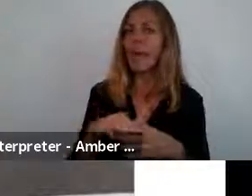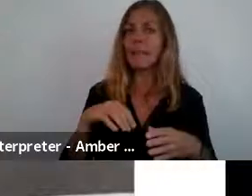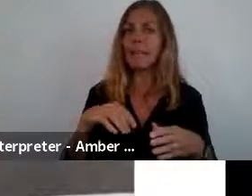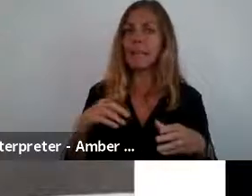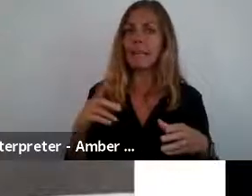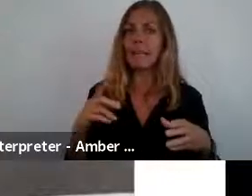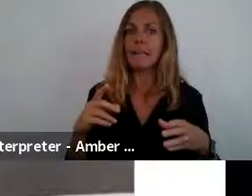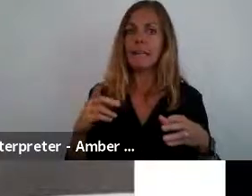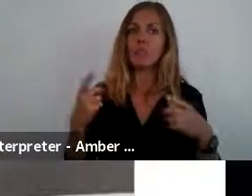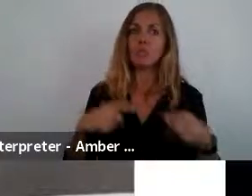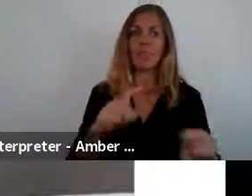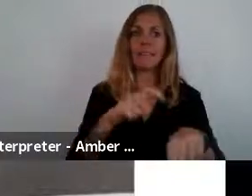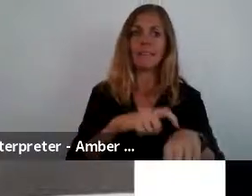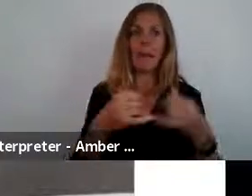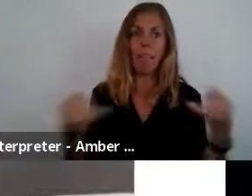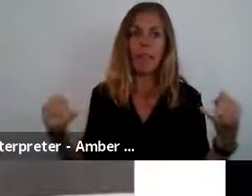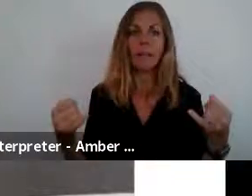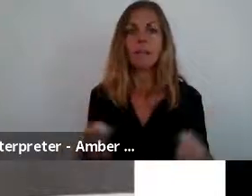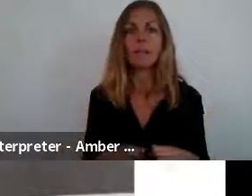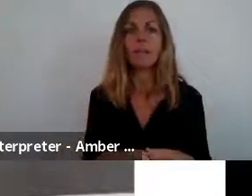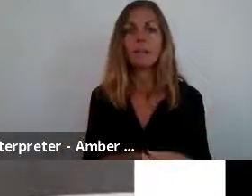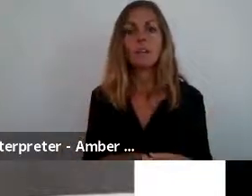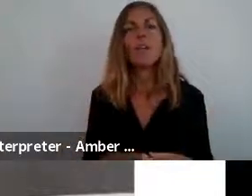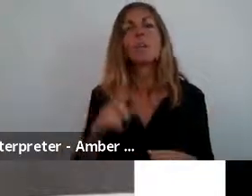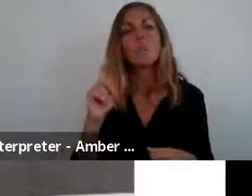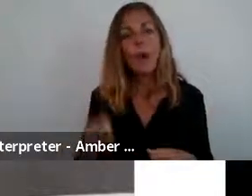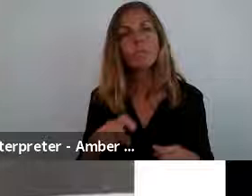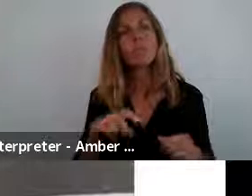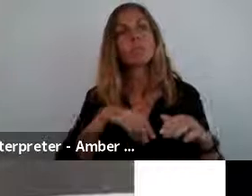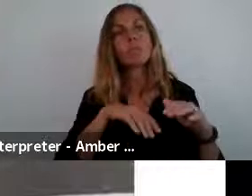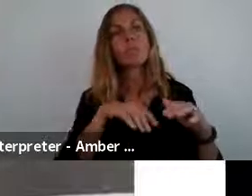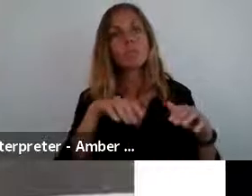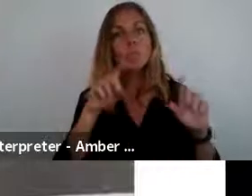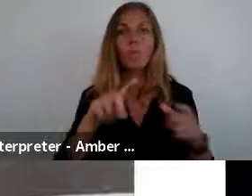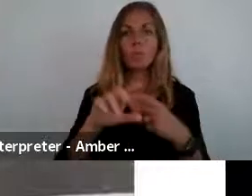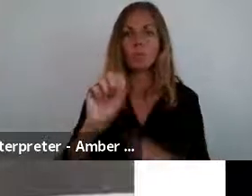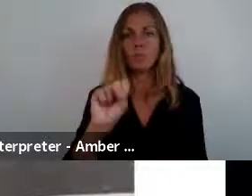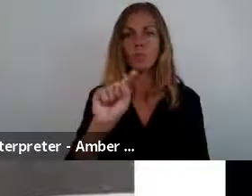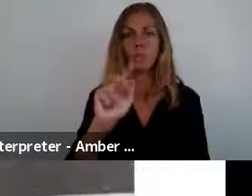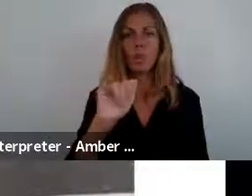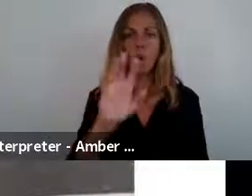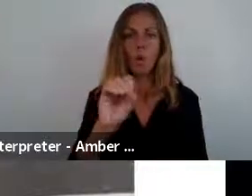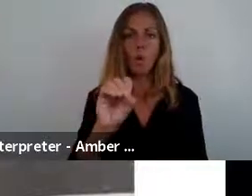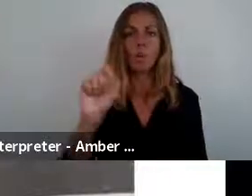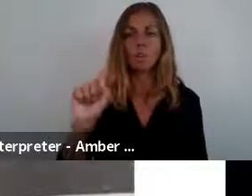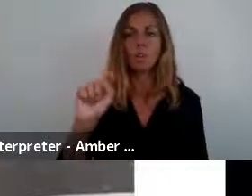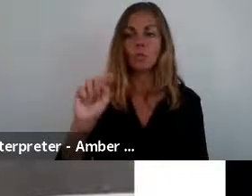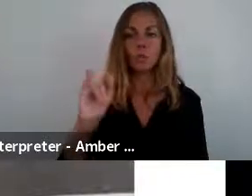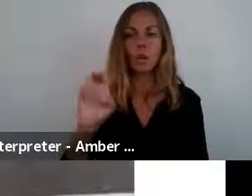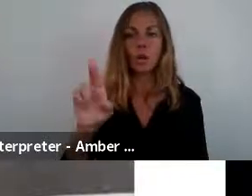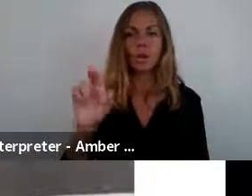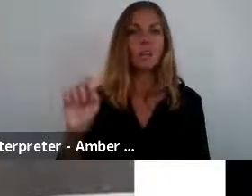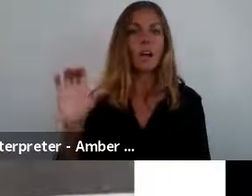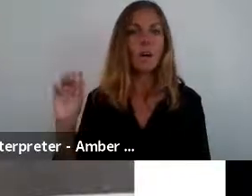of posting and this is where I upload the captions. You have to actually go to studio.twitter.com and click on your video, and there you can upload